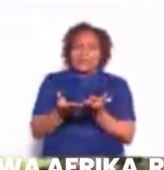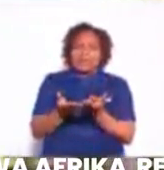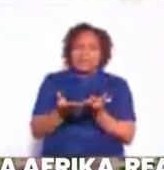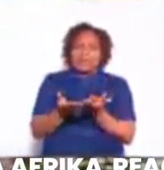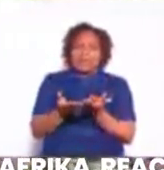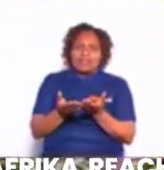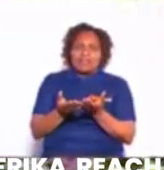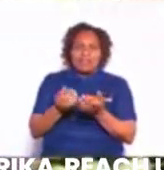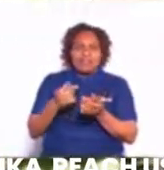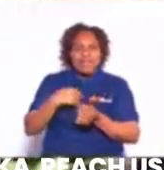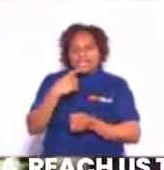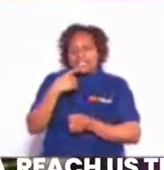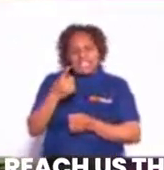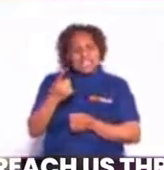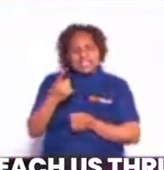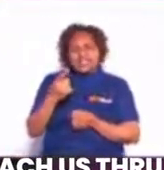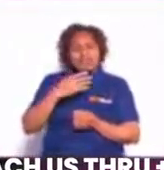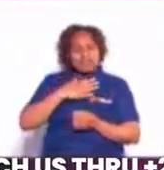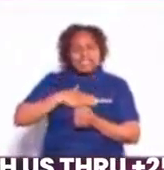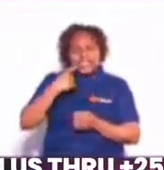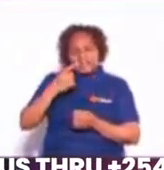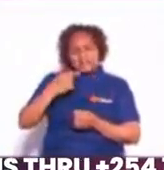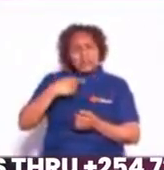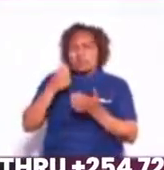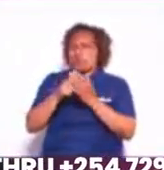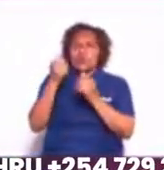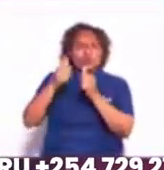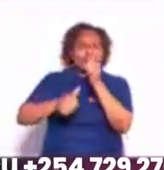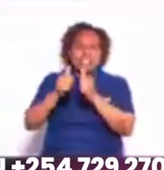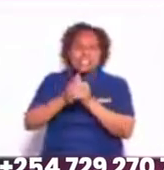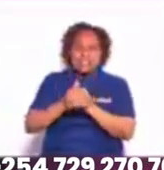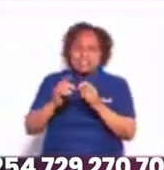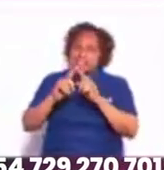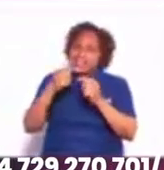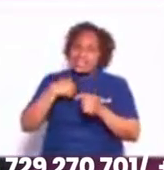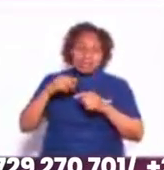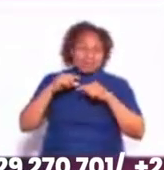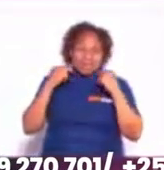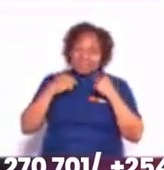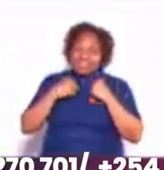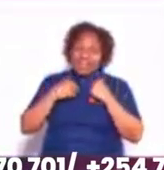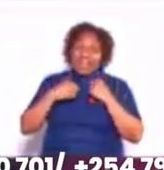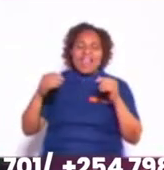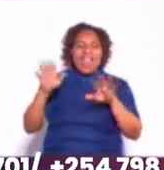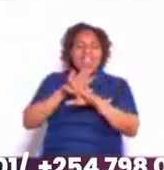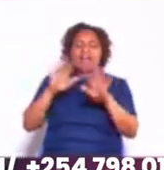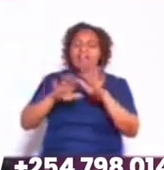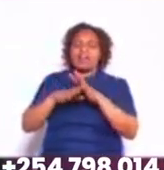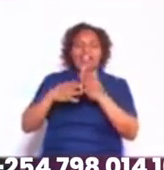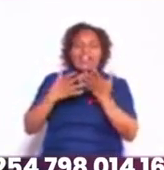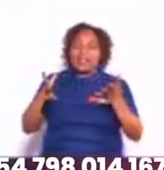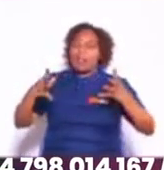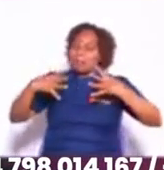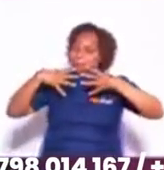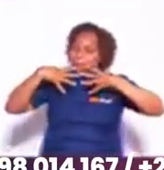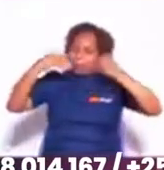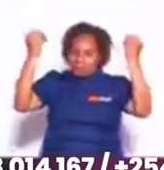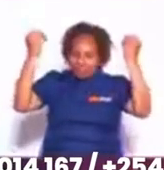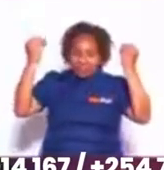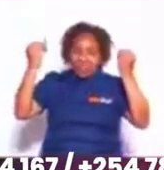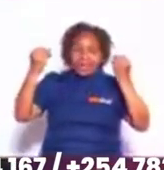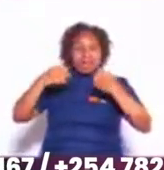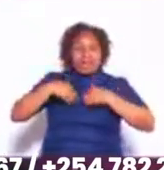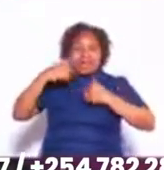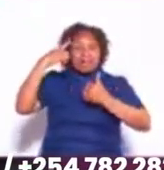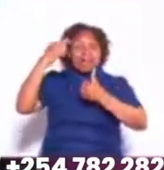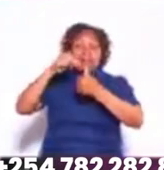I told her, can you tell me what's your problem? Pastor, everything has evaporated. I don't remember